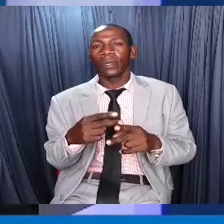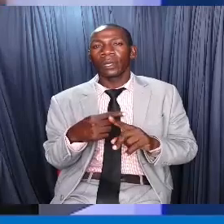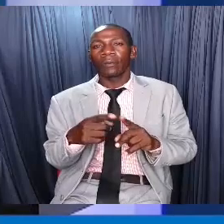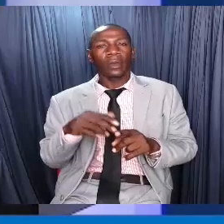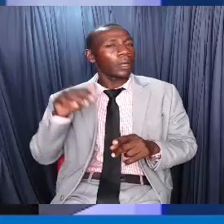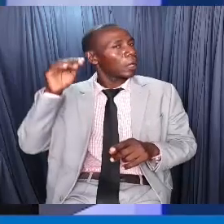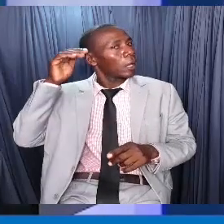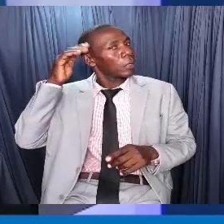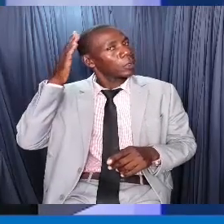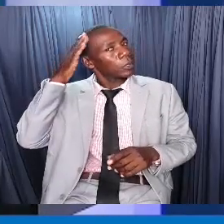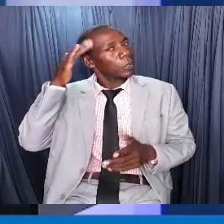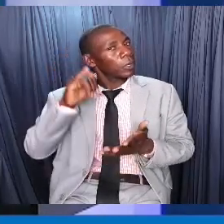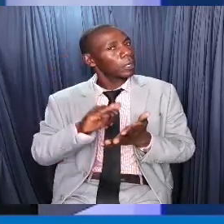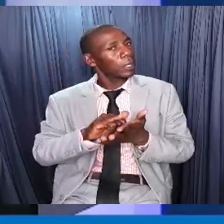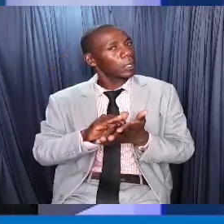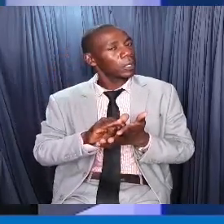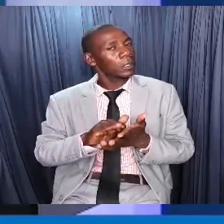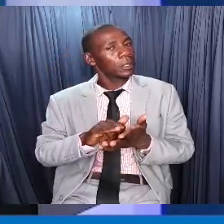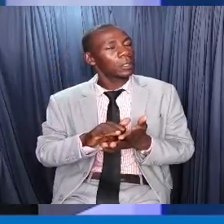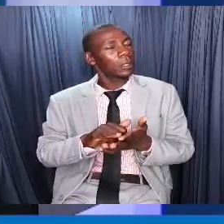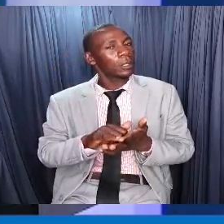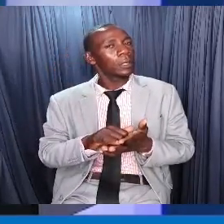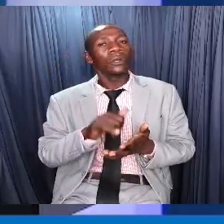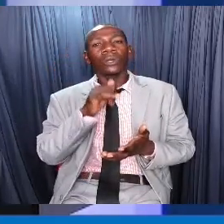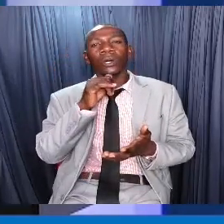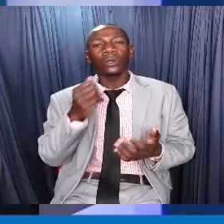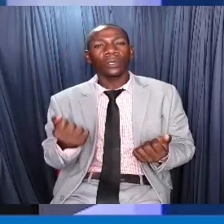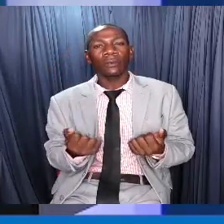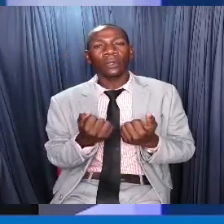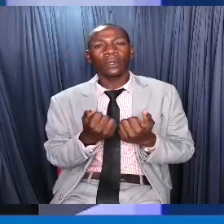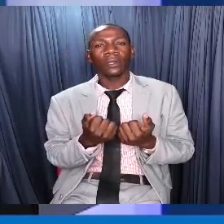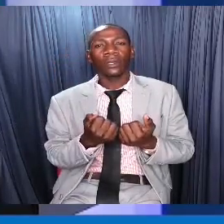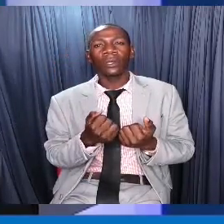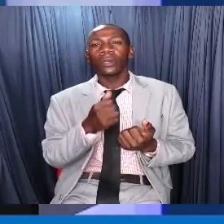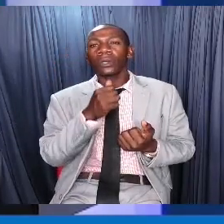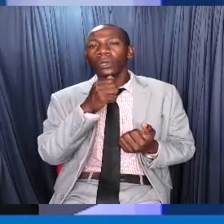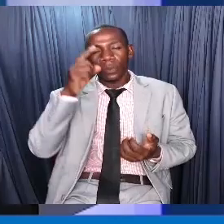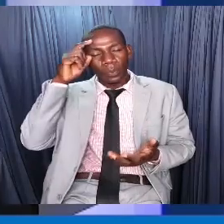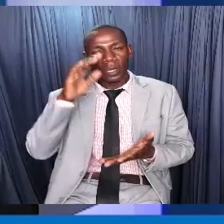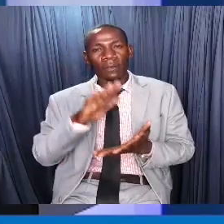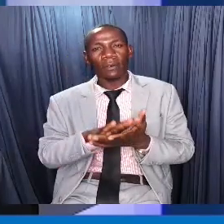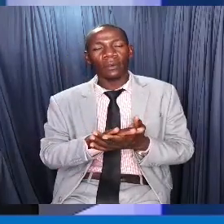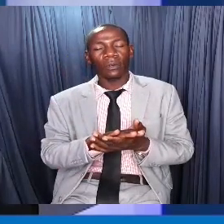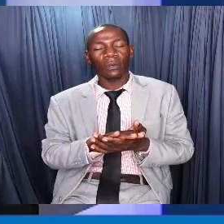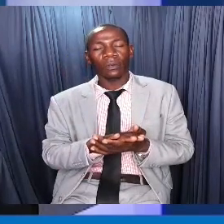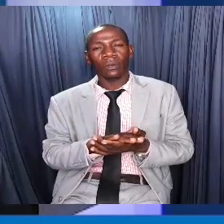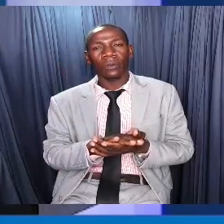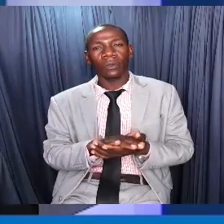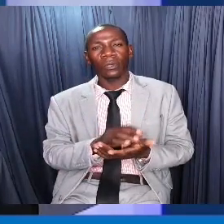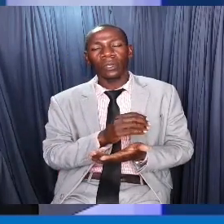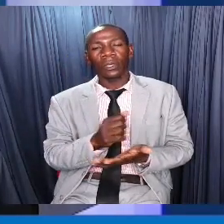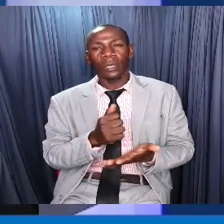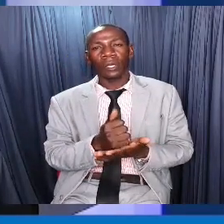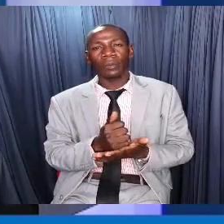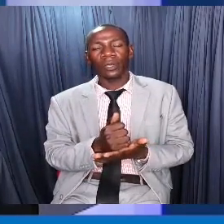akishikia amelijua tayari. Everybody hears and knows you are. Wasije wakaokoka. Lest they are saved. Wasije wakaamini. Lest they believe. Bwana Yesu